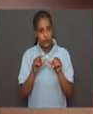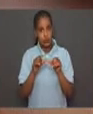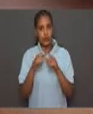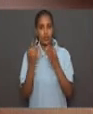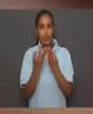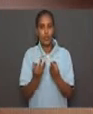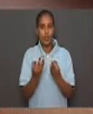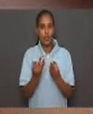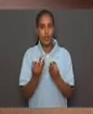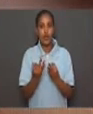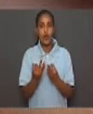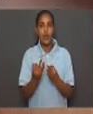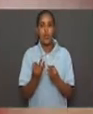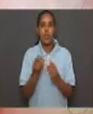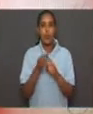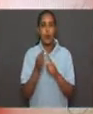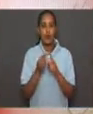to form a polymer.